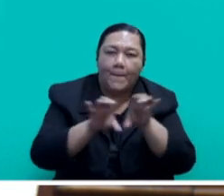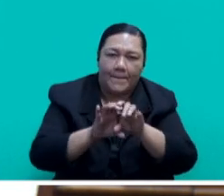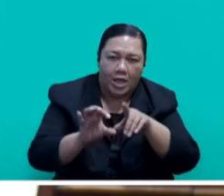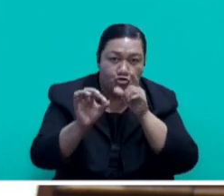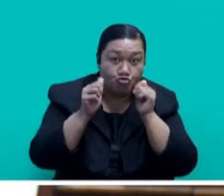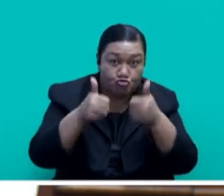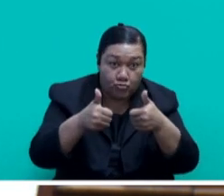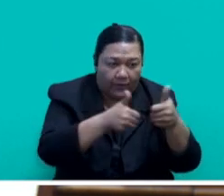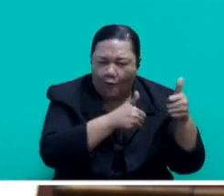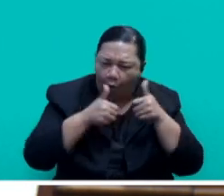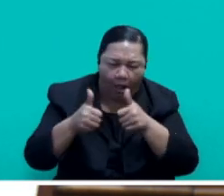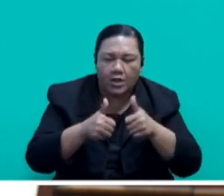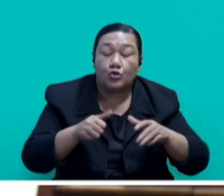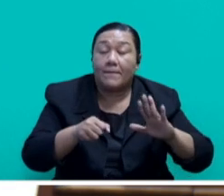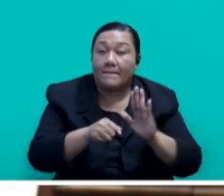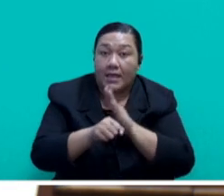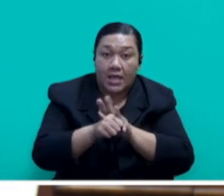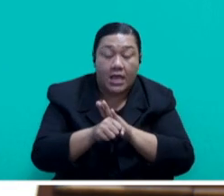to take our country forward.